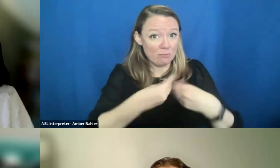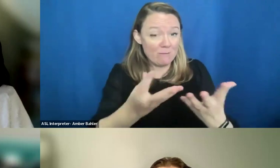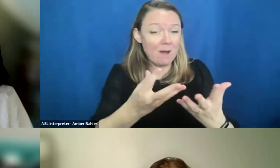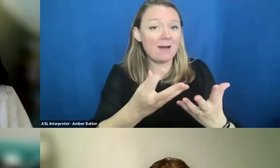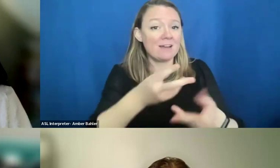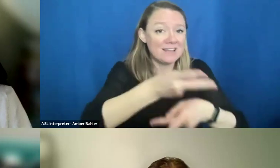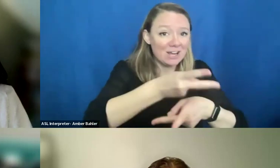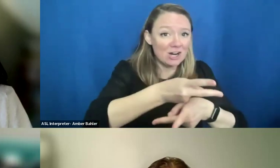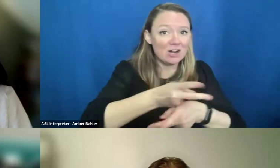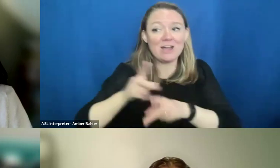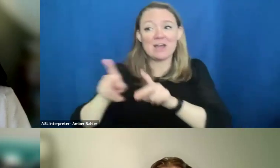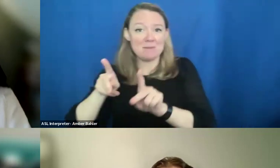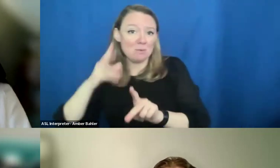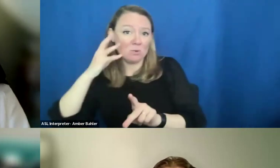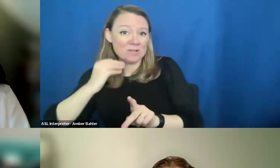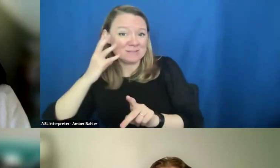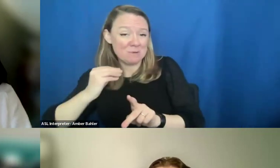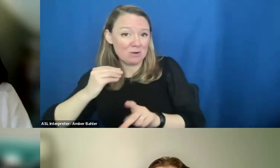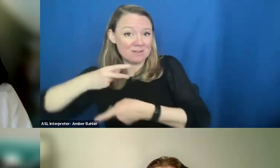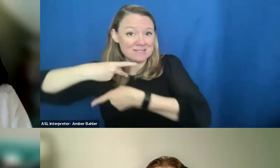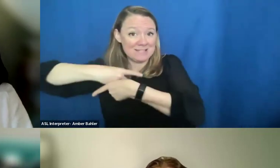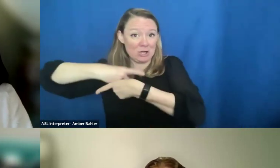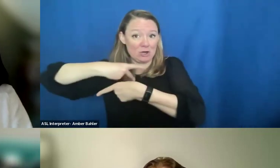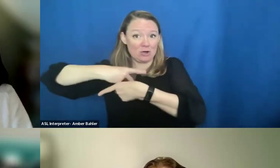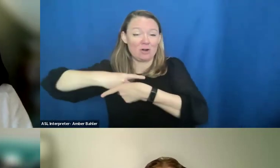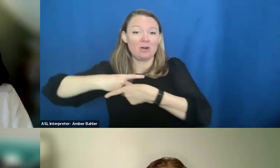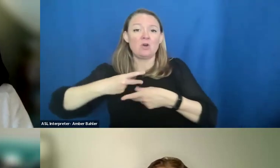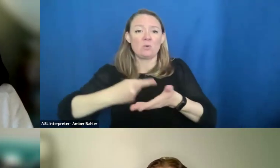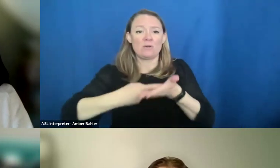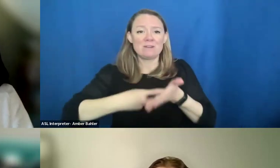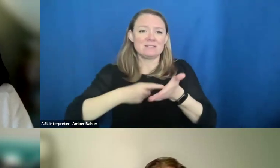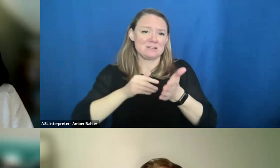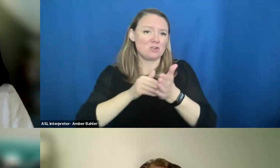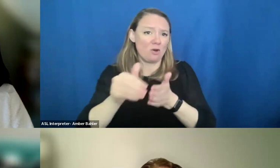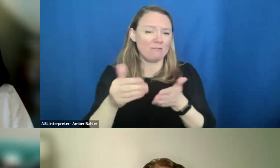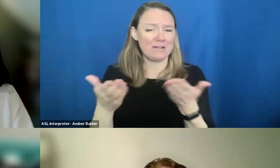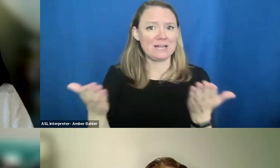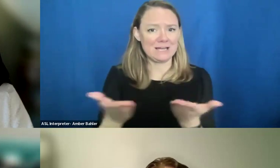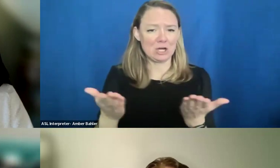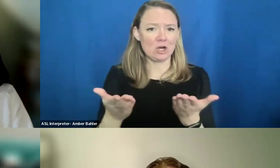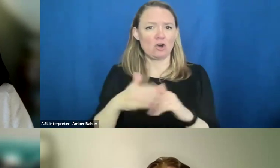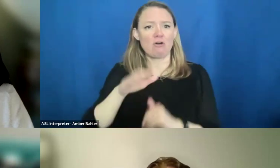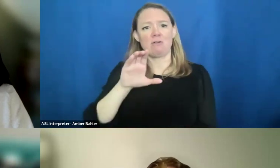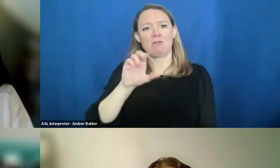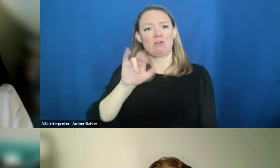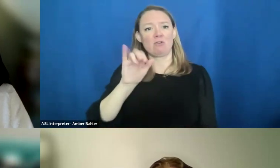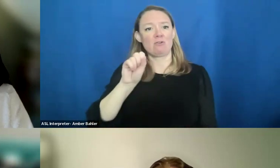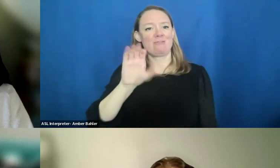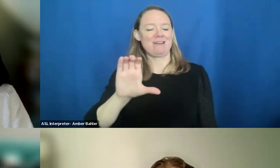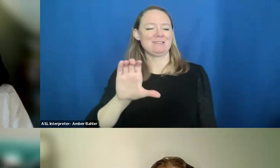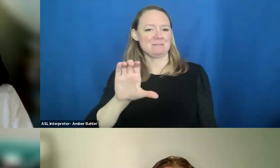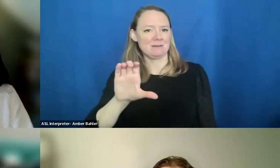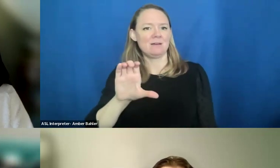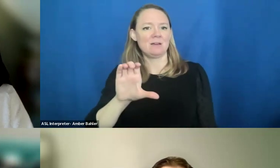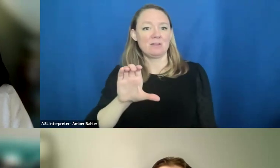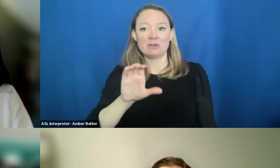talked about a lot as the lived experience representatives on the CRIS, that there really isn't a line there. We're all the same people,